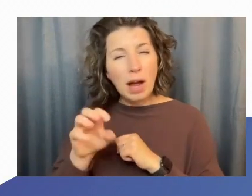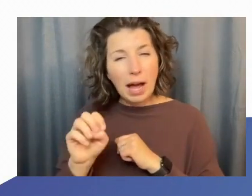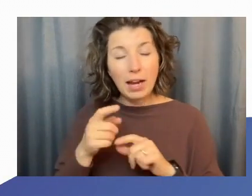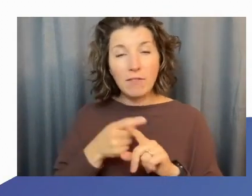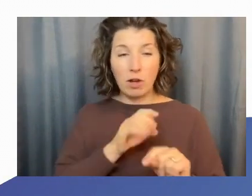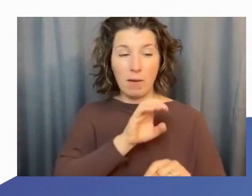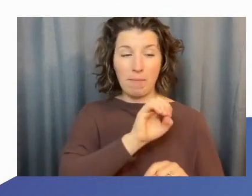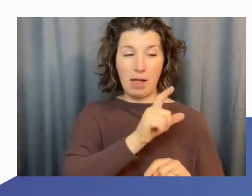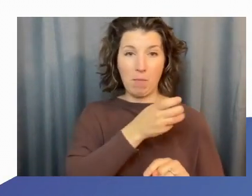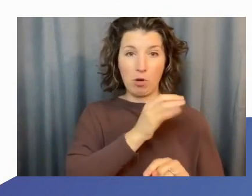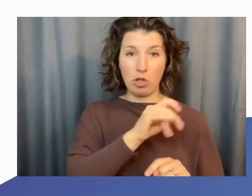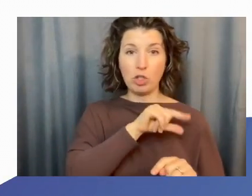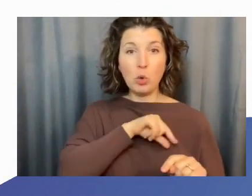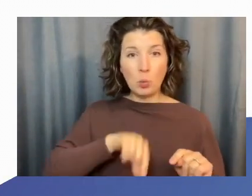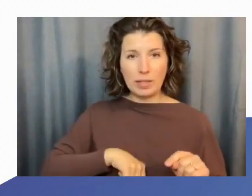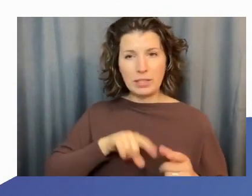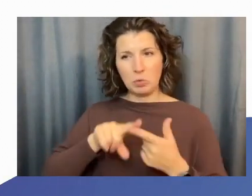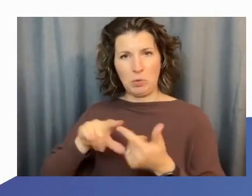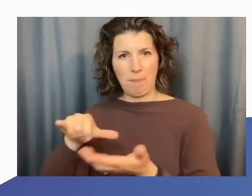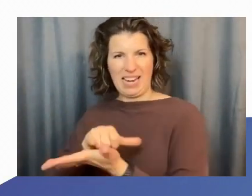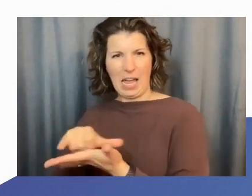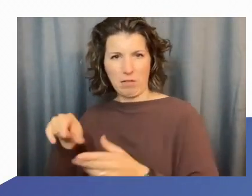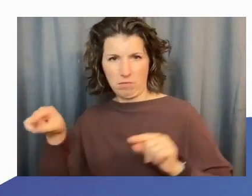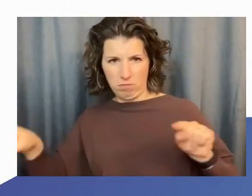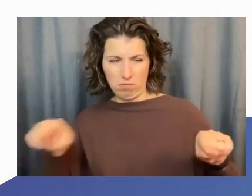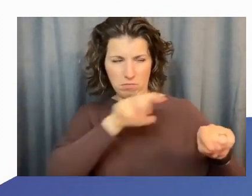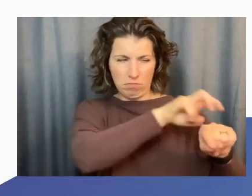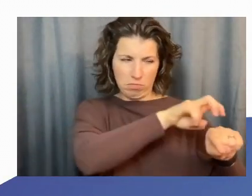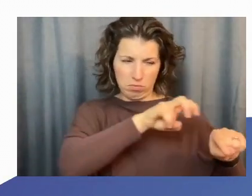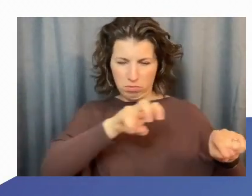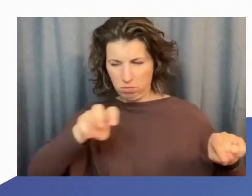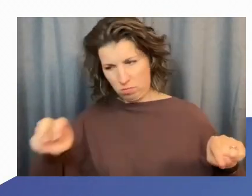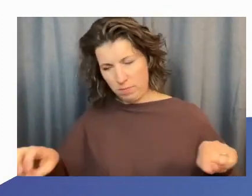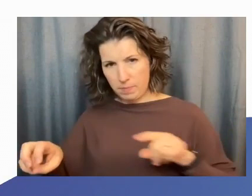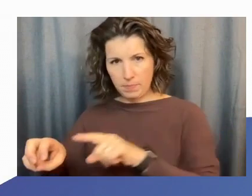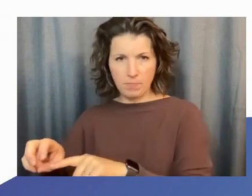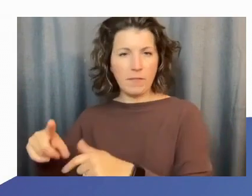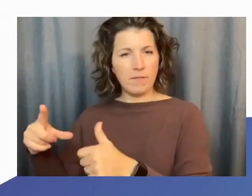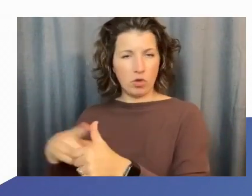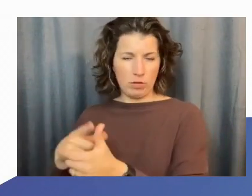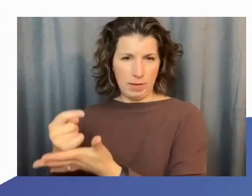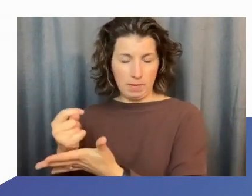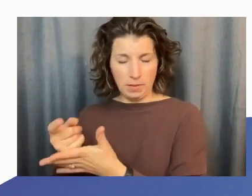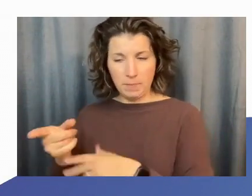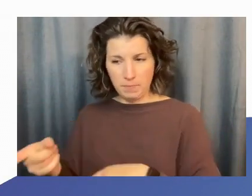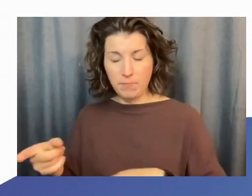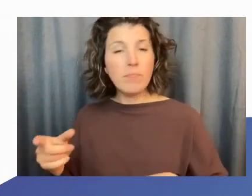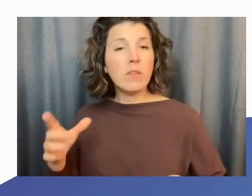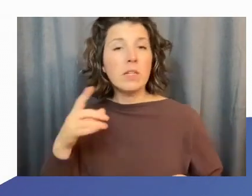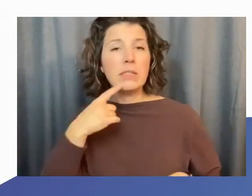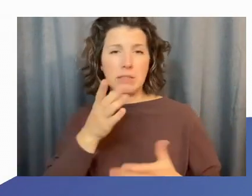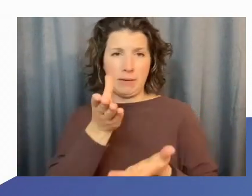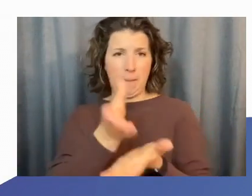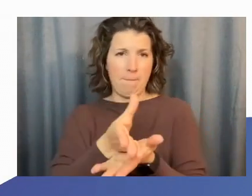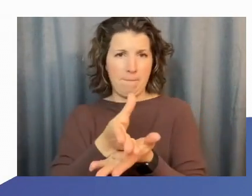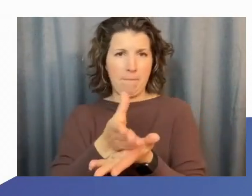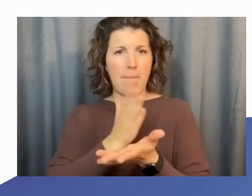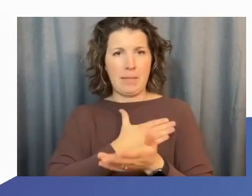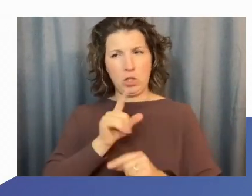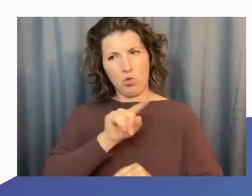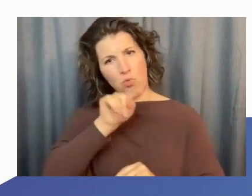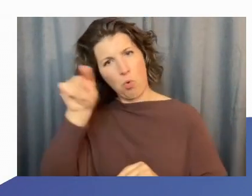Manhattan, I headed to my first therapy session when I was stopped and told to please go to the finance